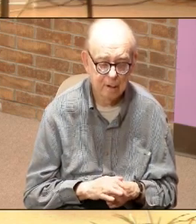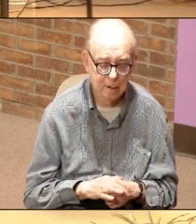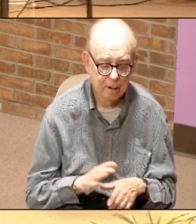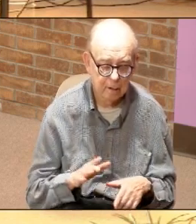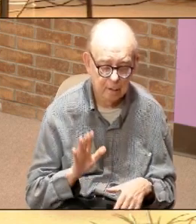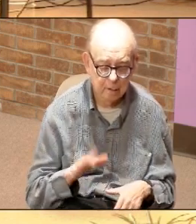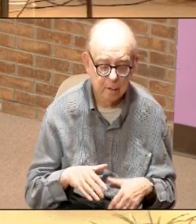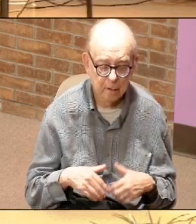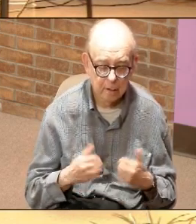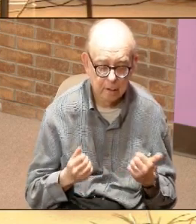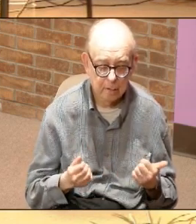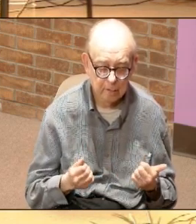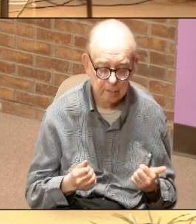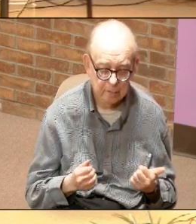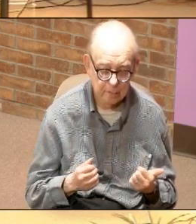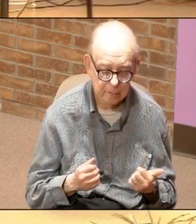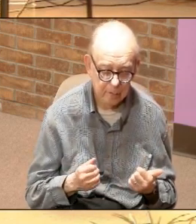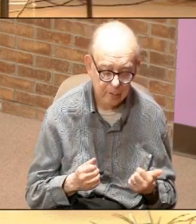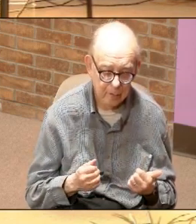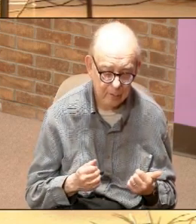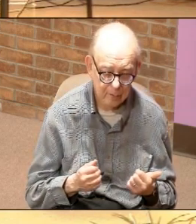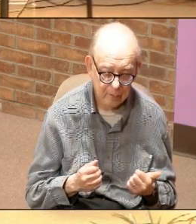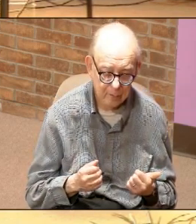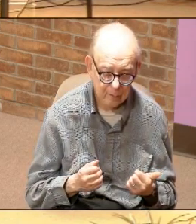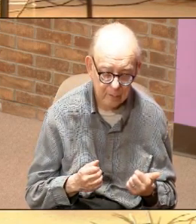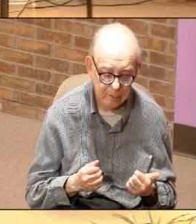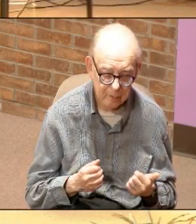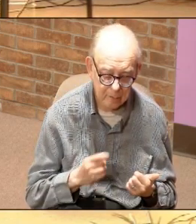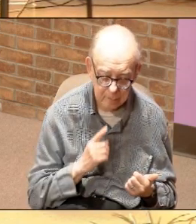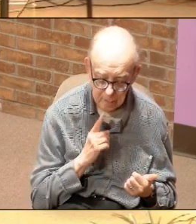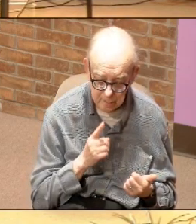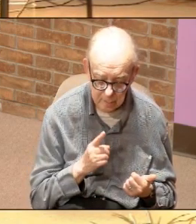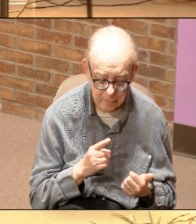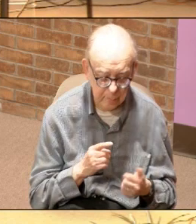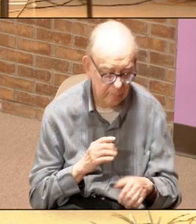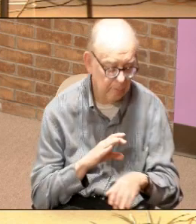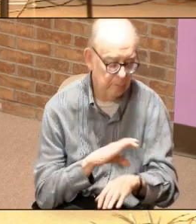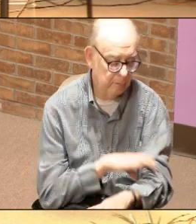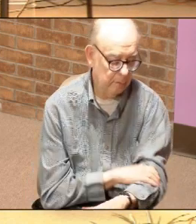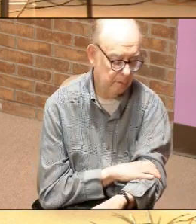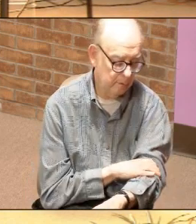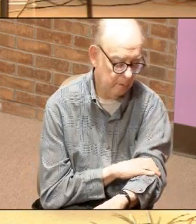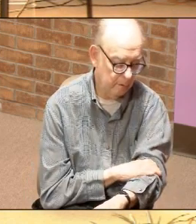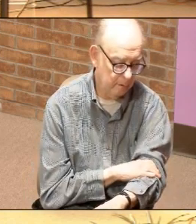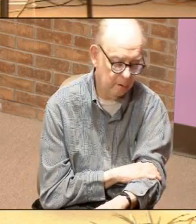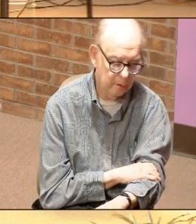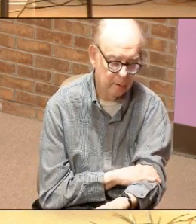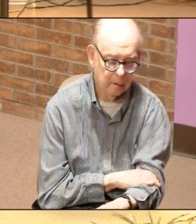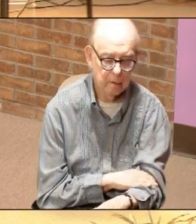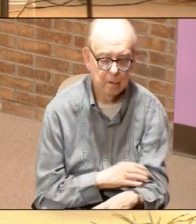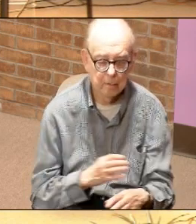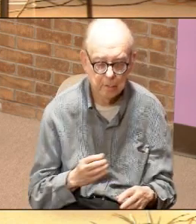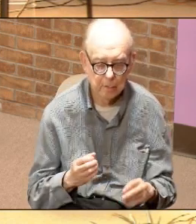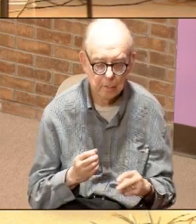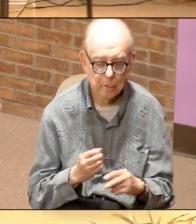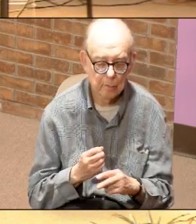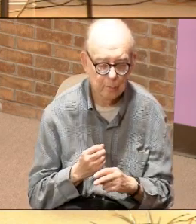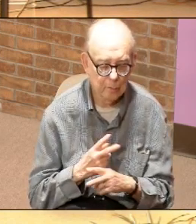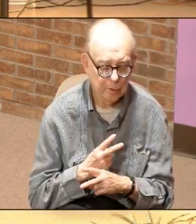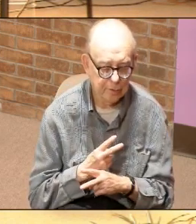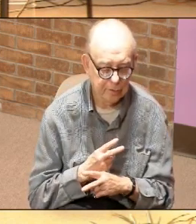your life is really, your blood pressure, you're on the worst meds in the